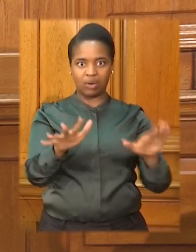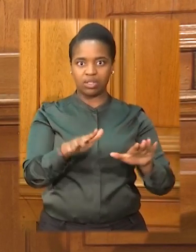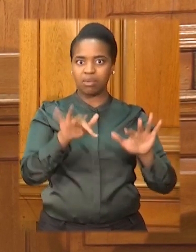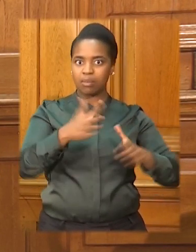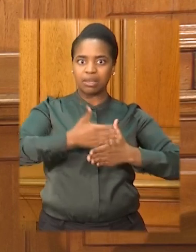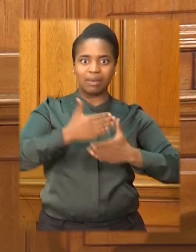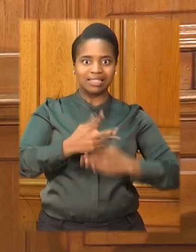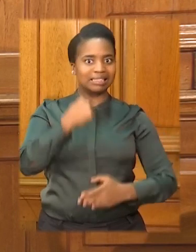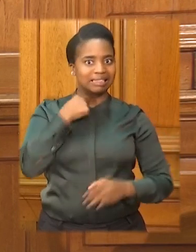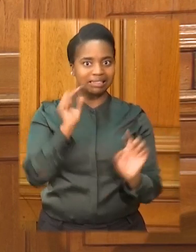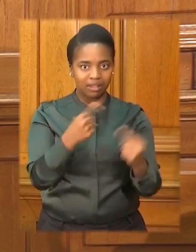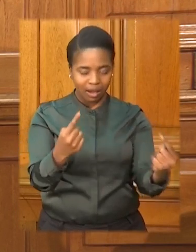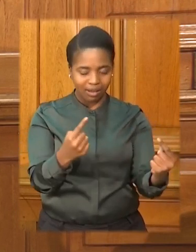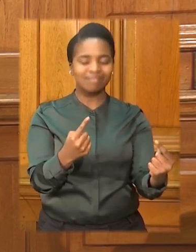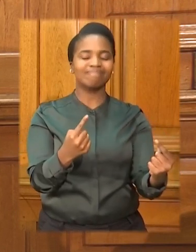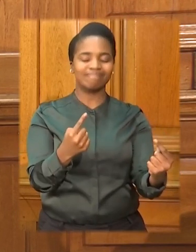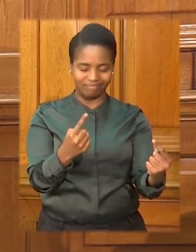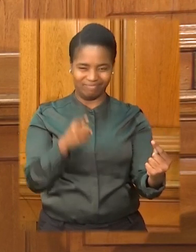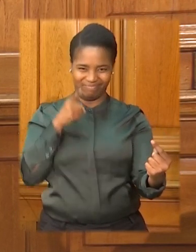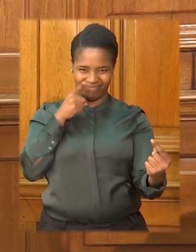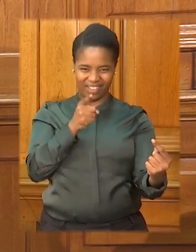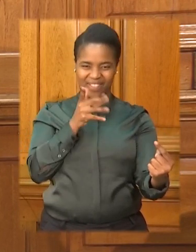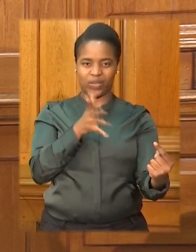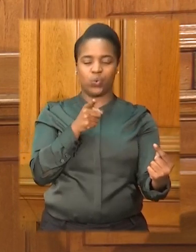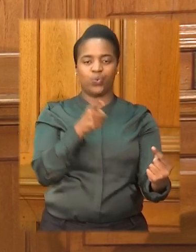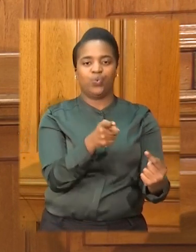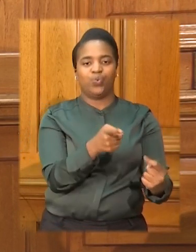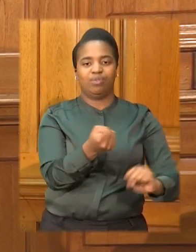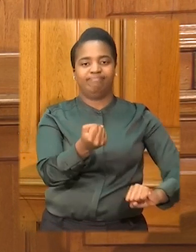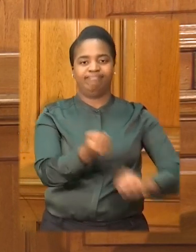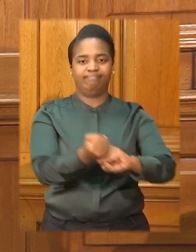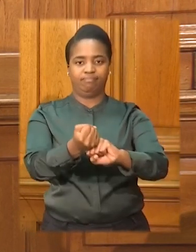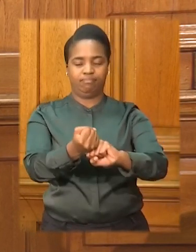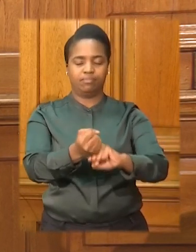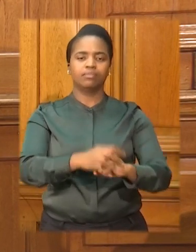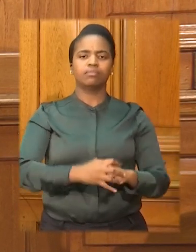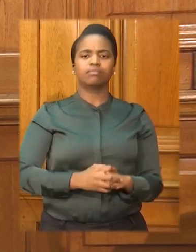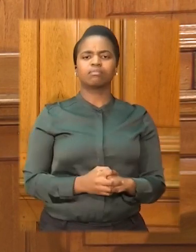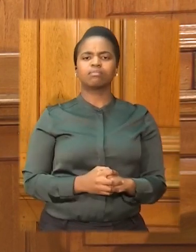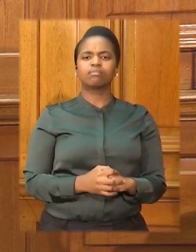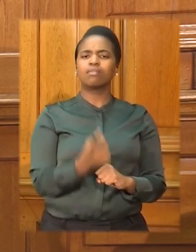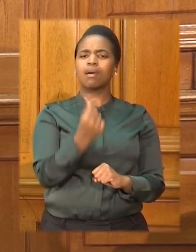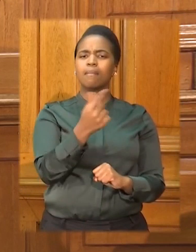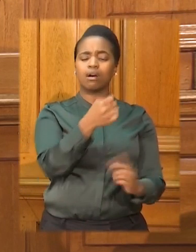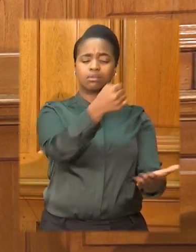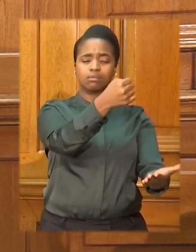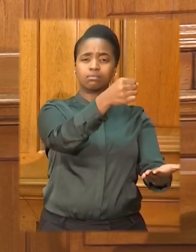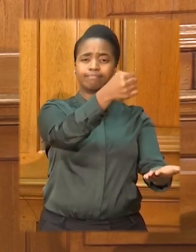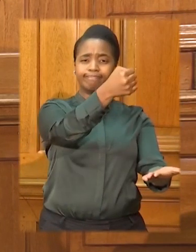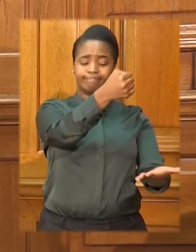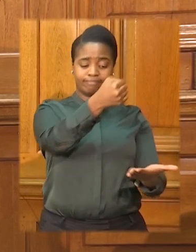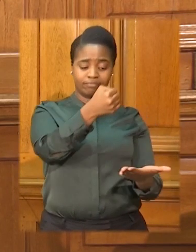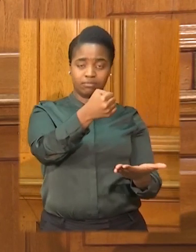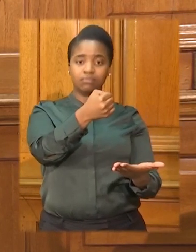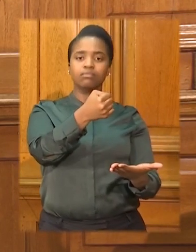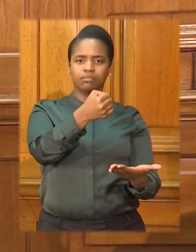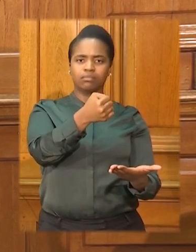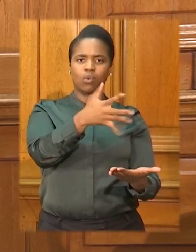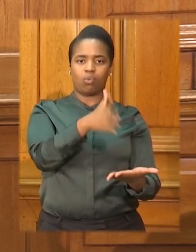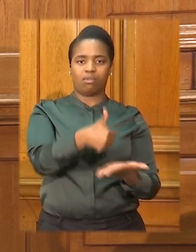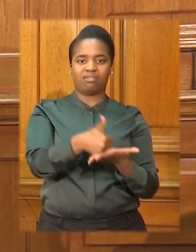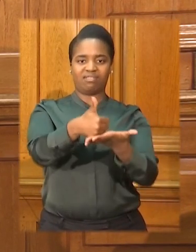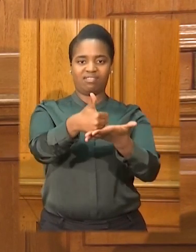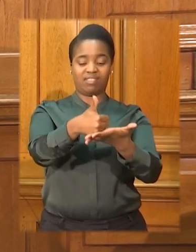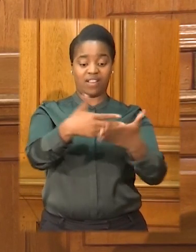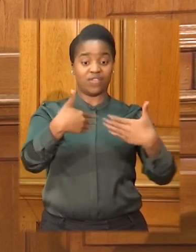like us. This funding will be used in the first instance to fund the health